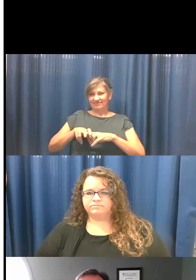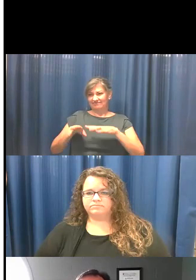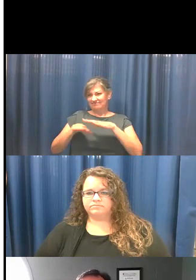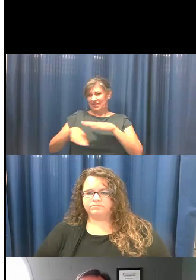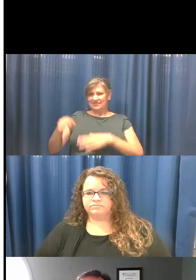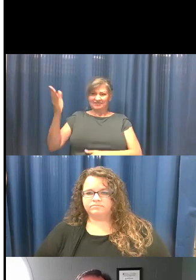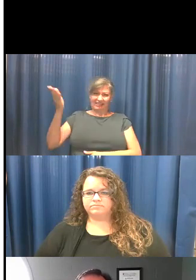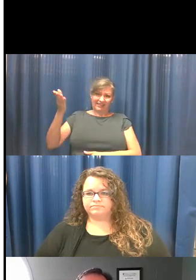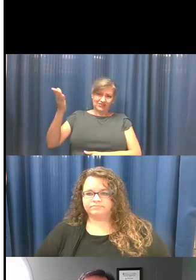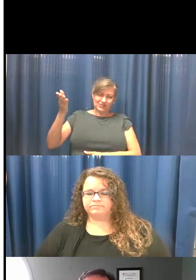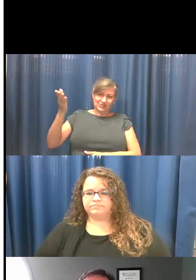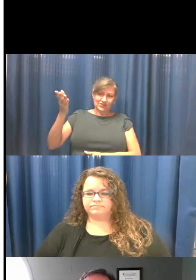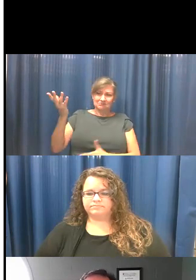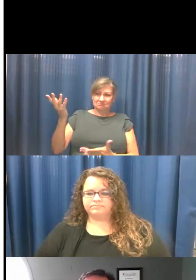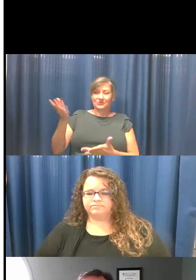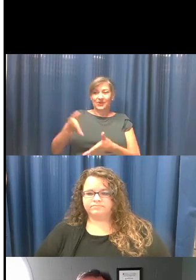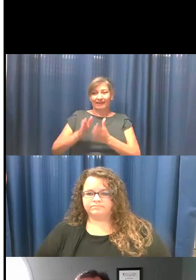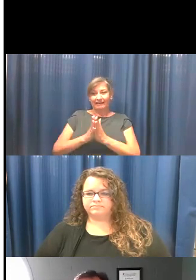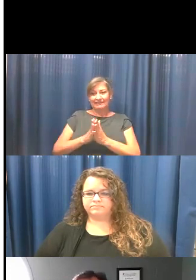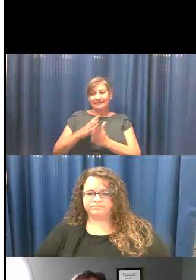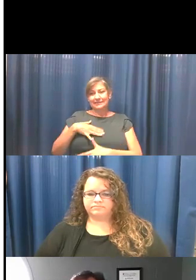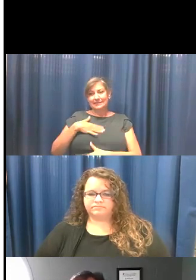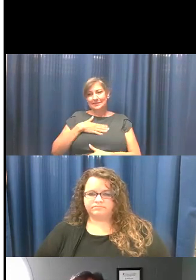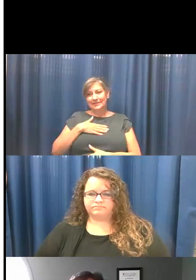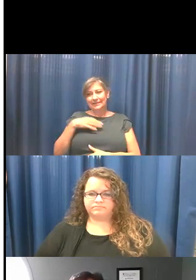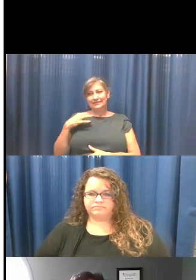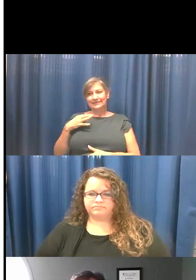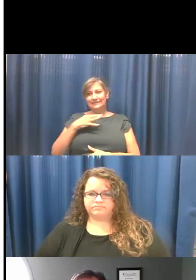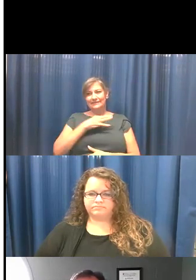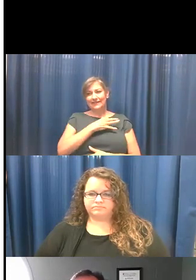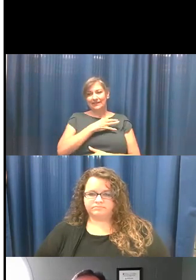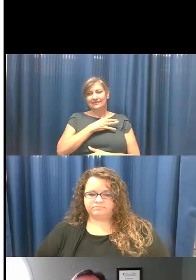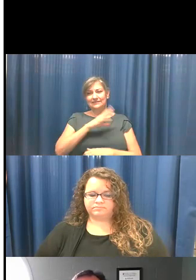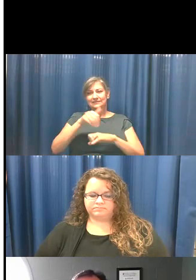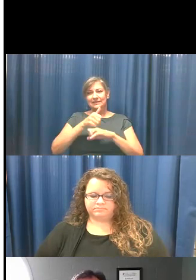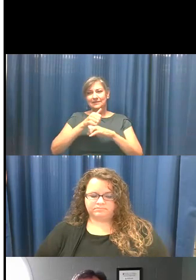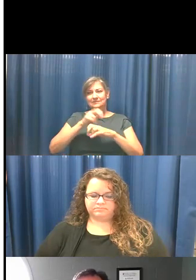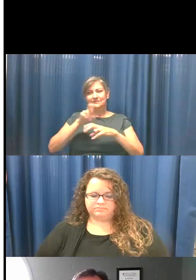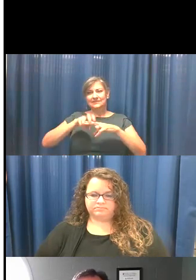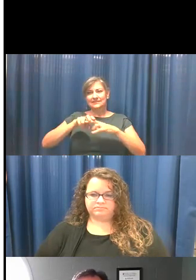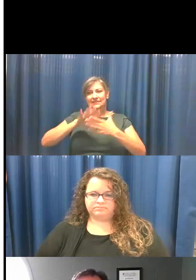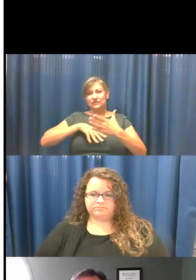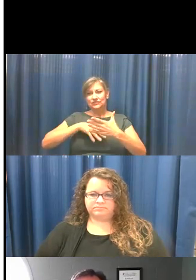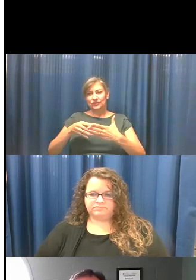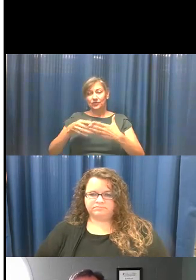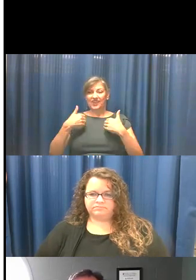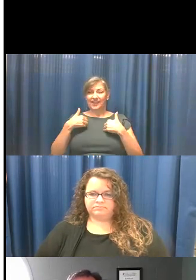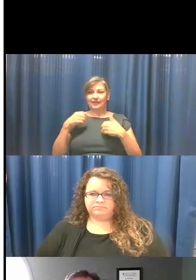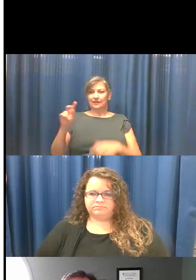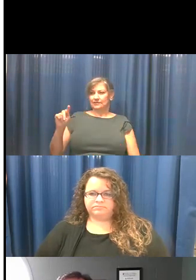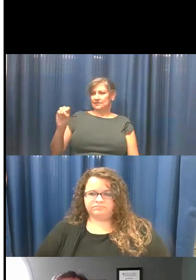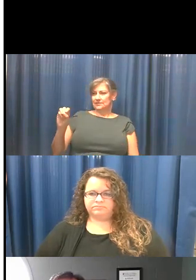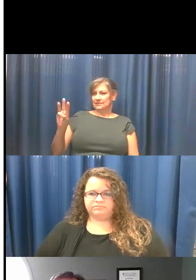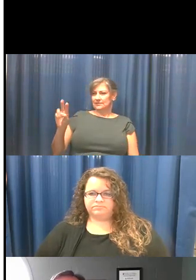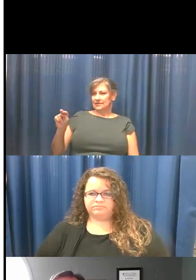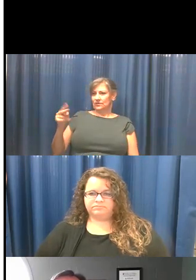lecture format, we are asking faculty to do seating charts. We had a big town hall about this last